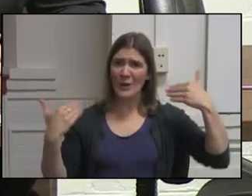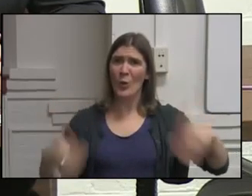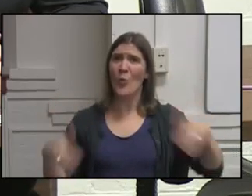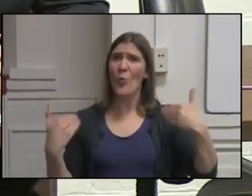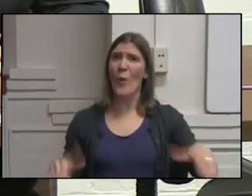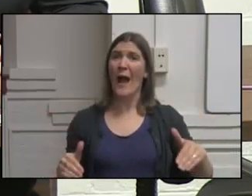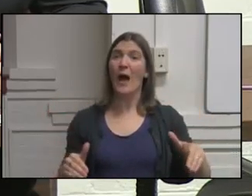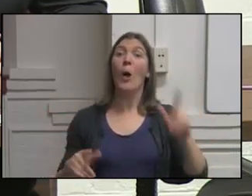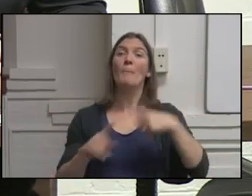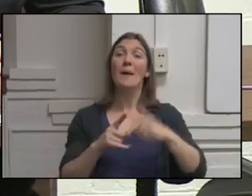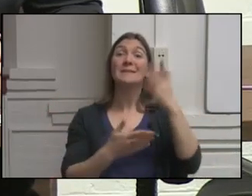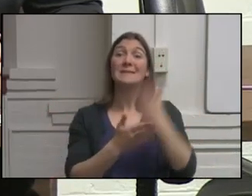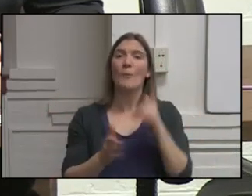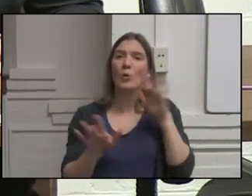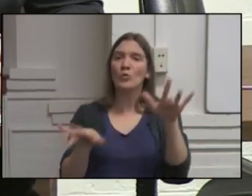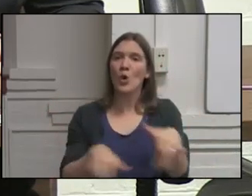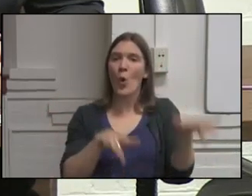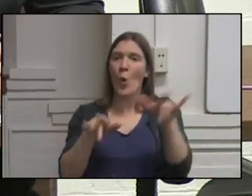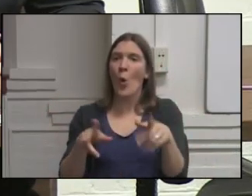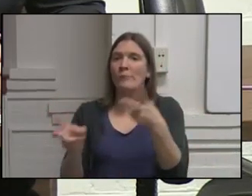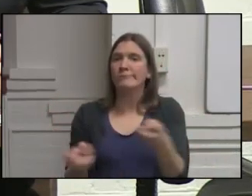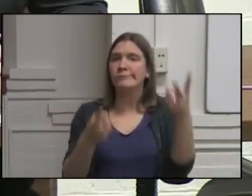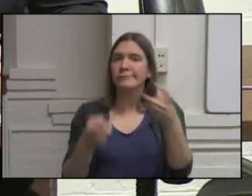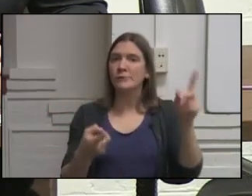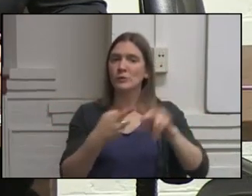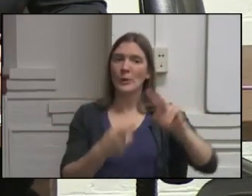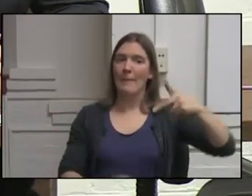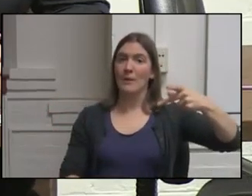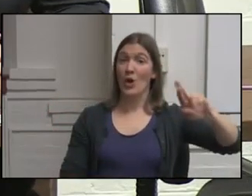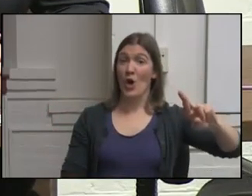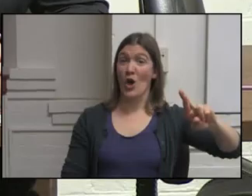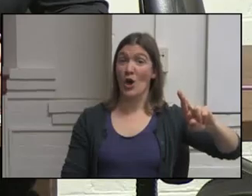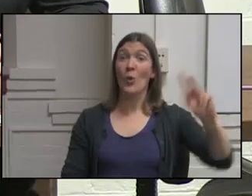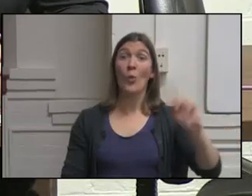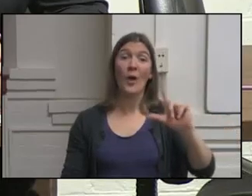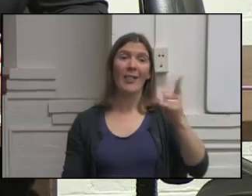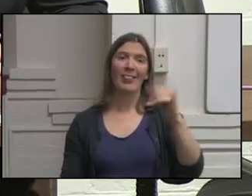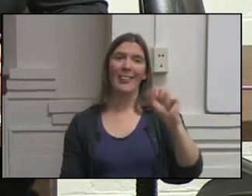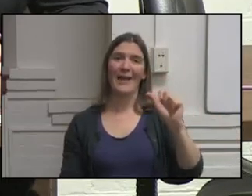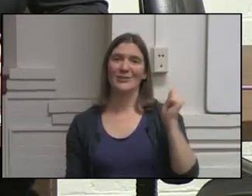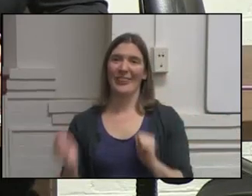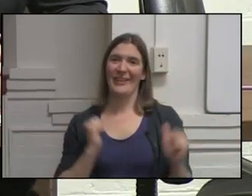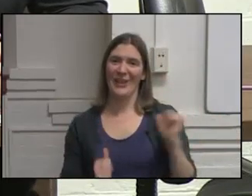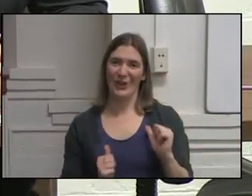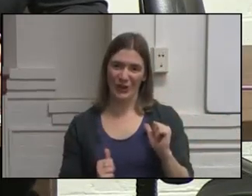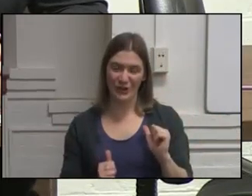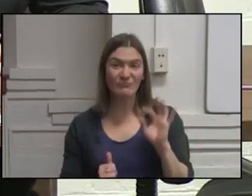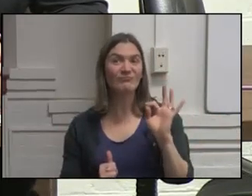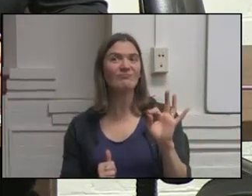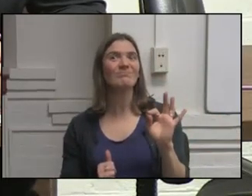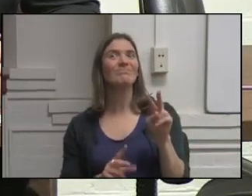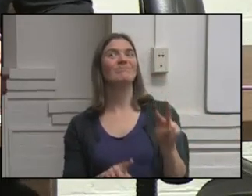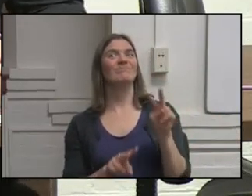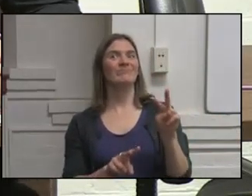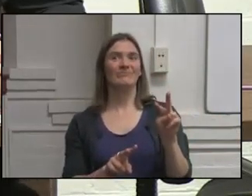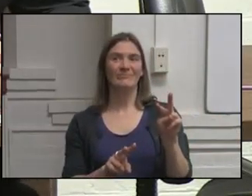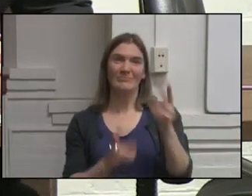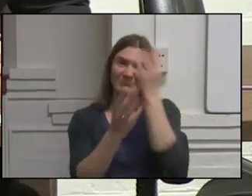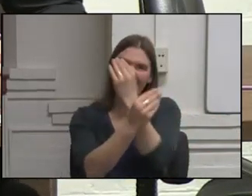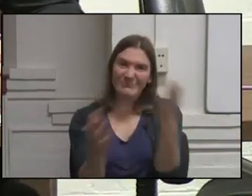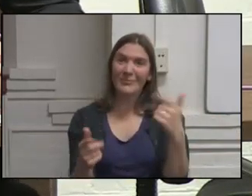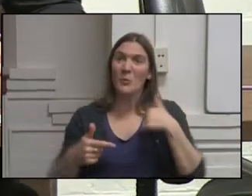it will be recorded. Some of it will be recorded by her at the Latches Theater. So we're excited to let the world